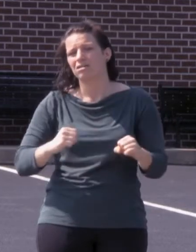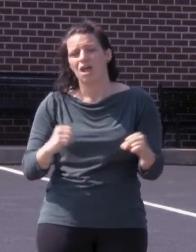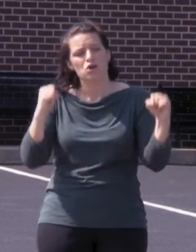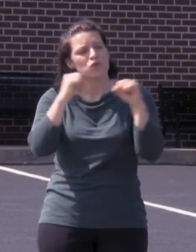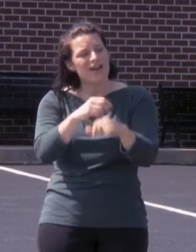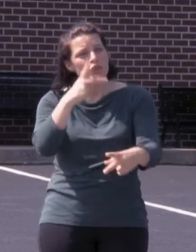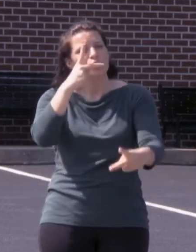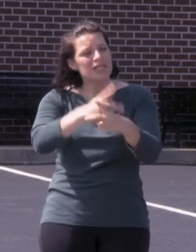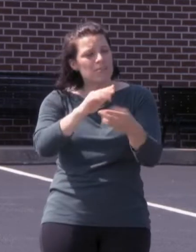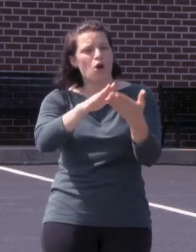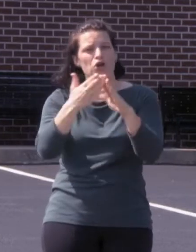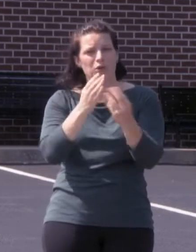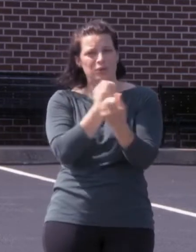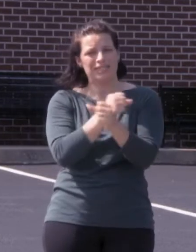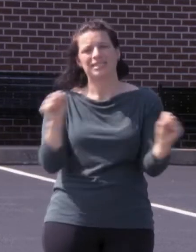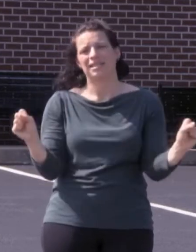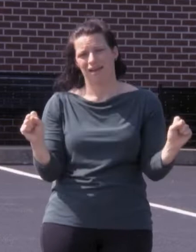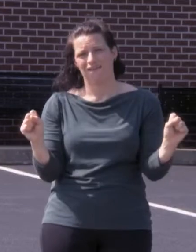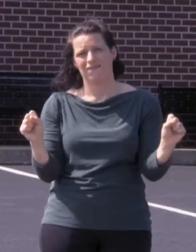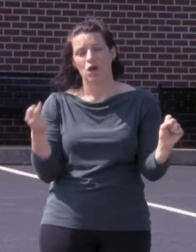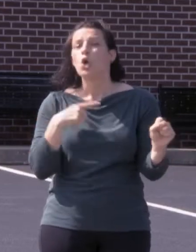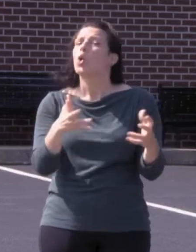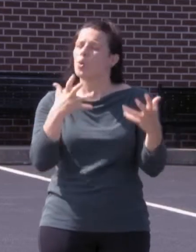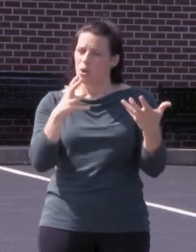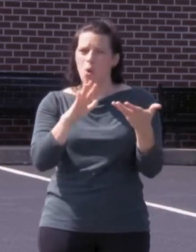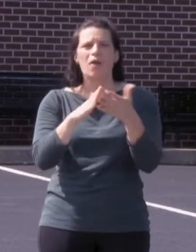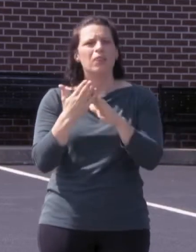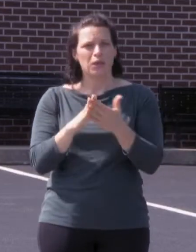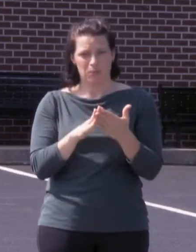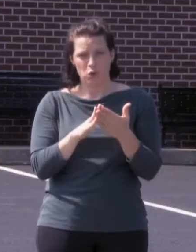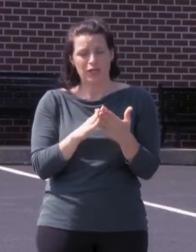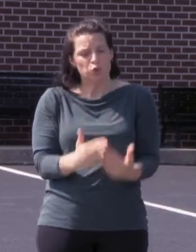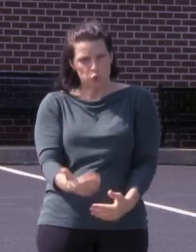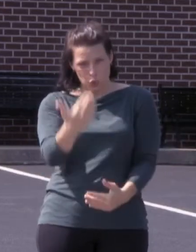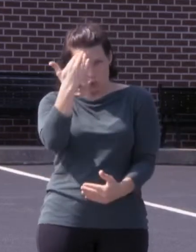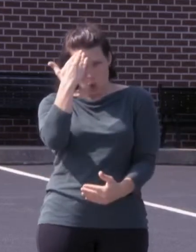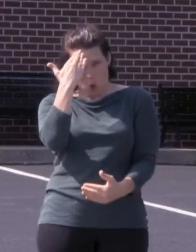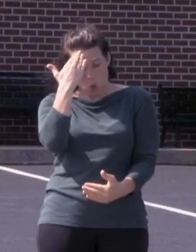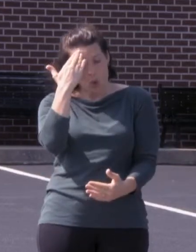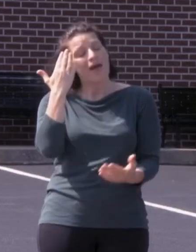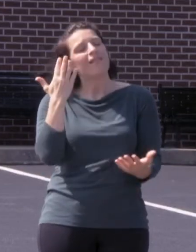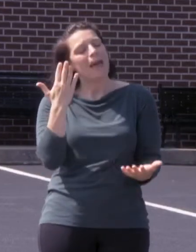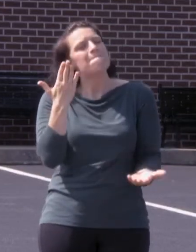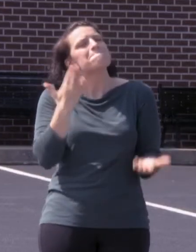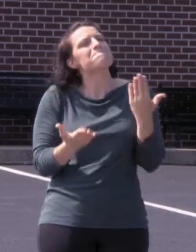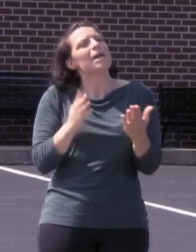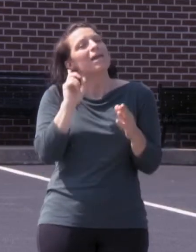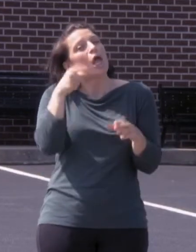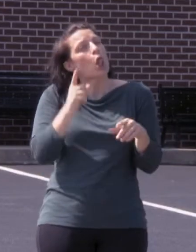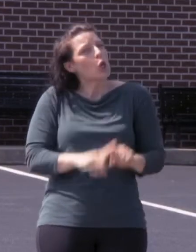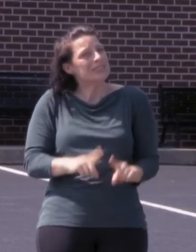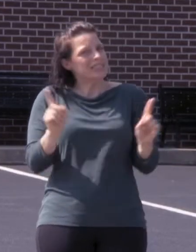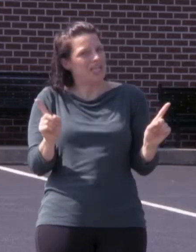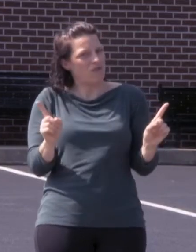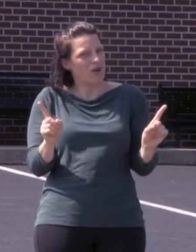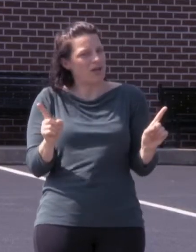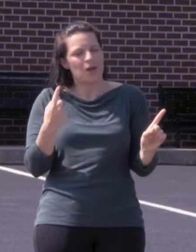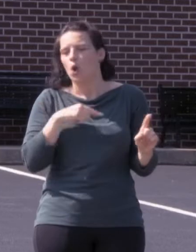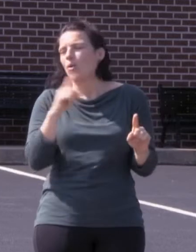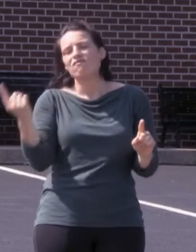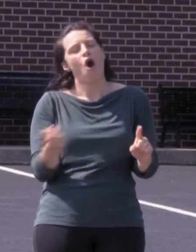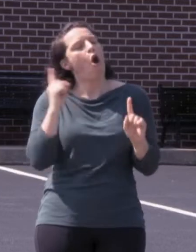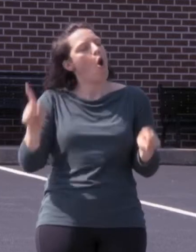keep our community safe. So we want the community to know that while it may look a little different, we've always